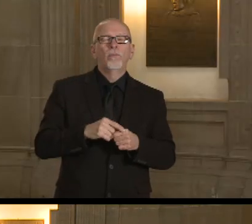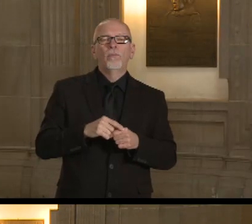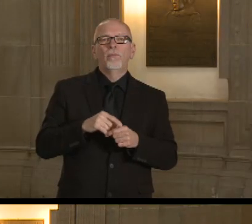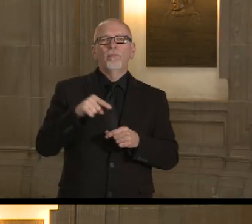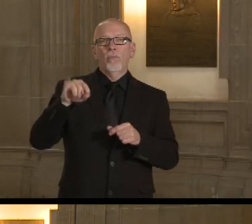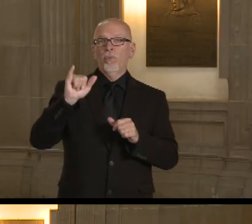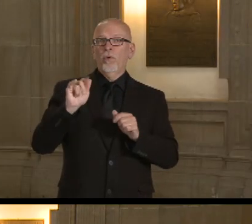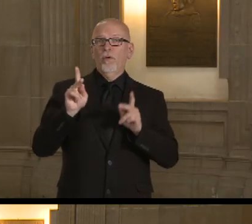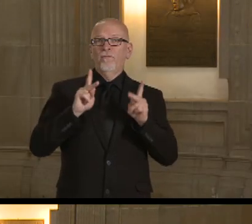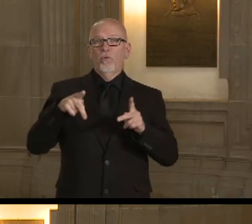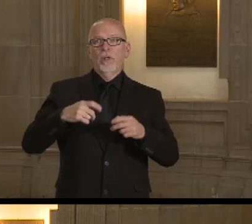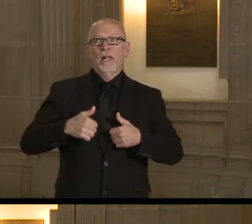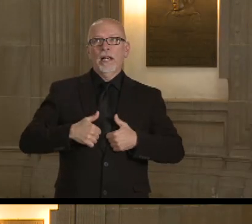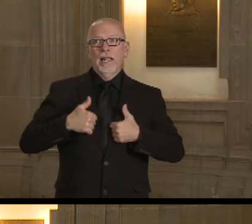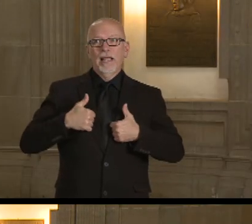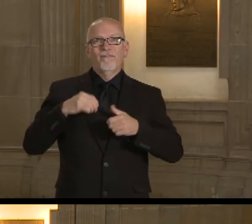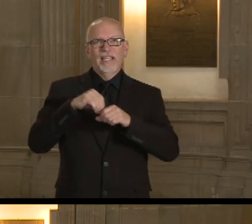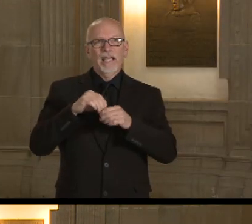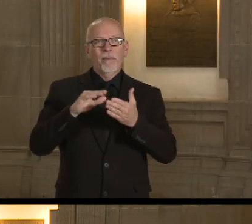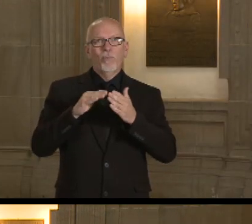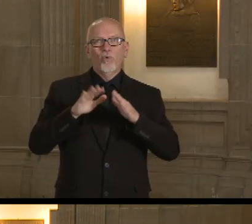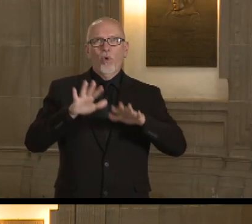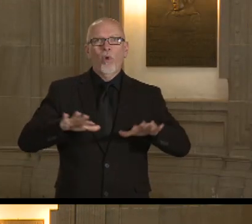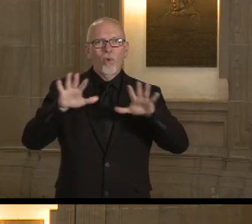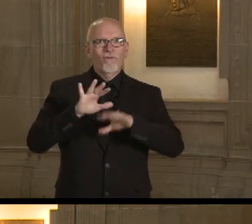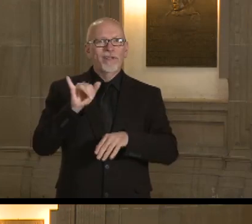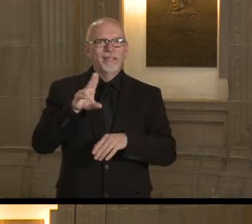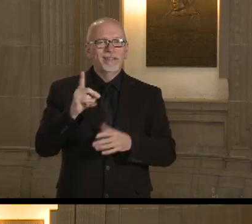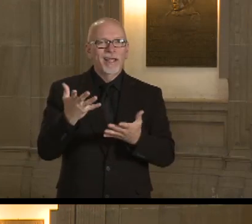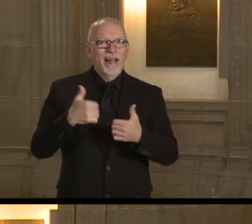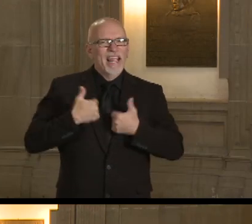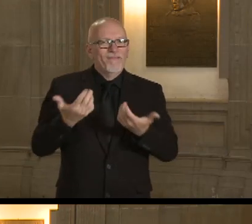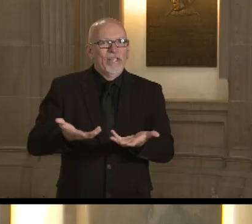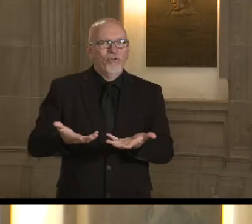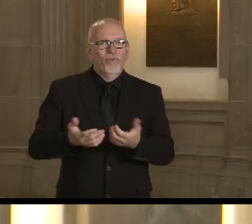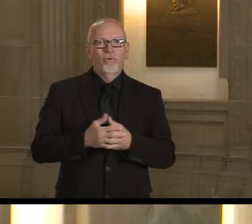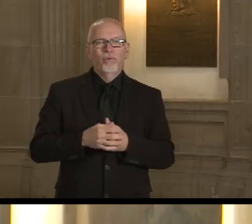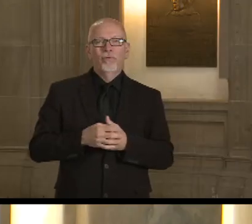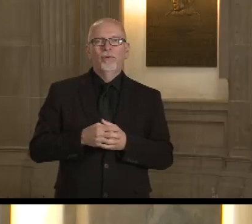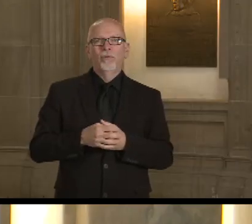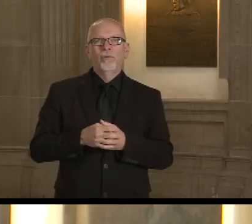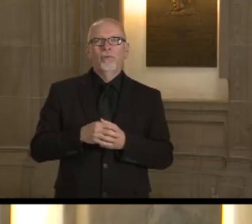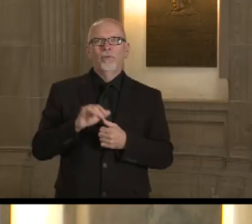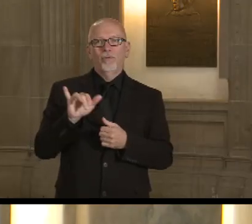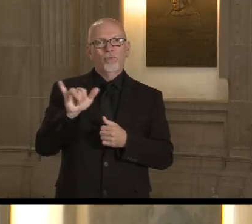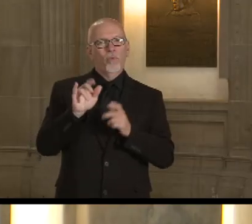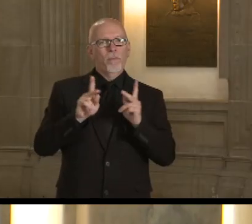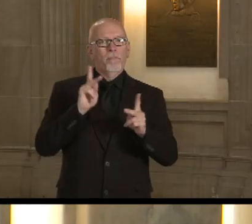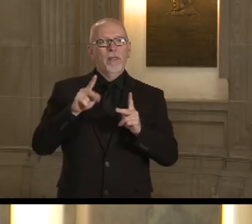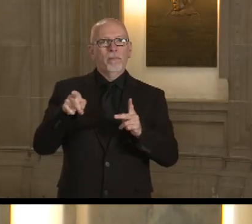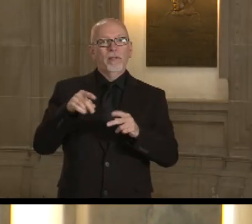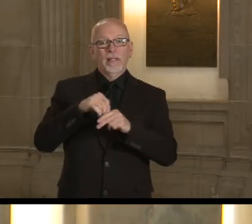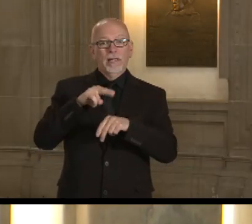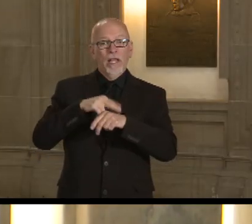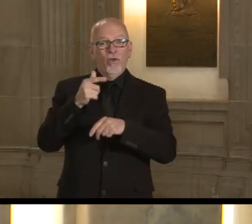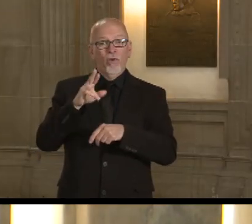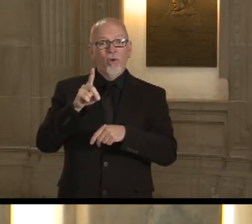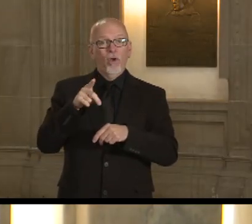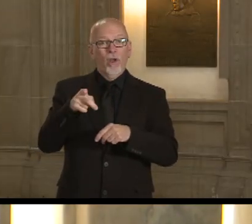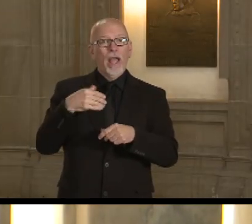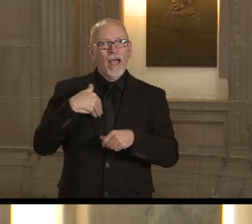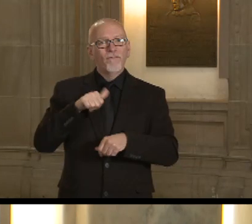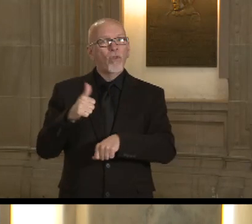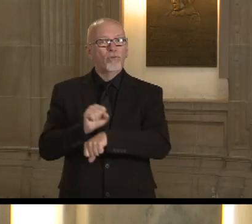these are folks who live in communities throughout the whole state of Indiana. These are folks in the Guard, for example, that have